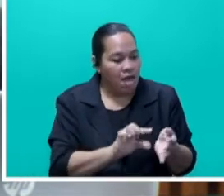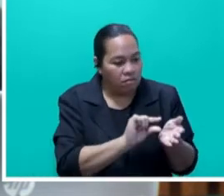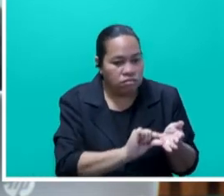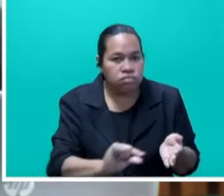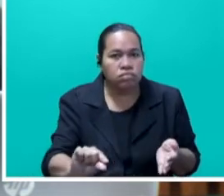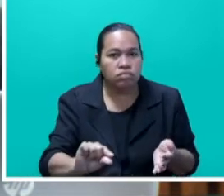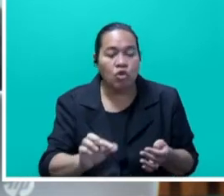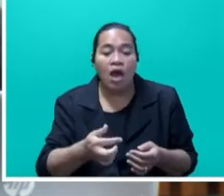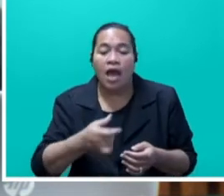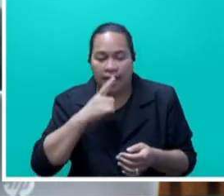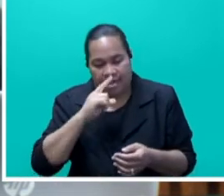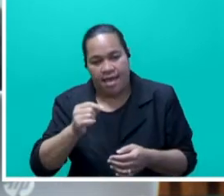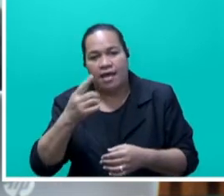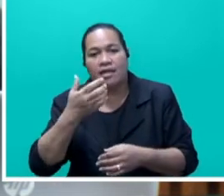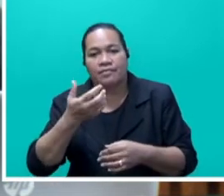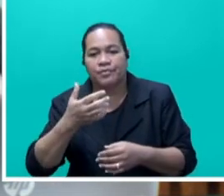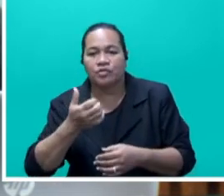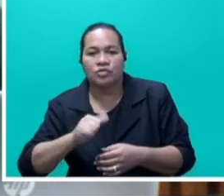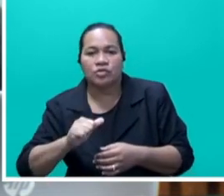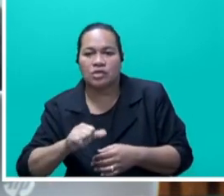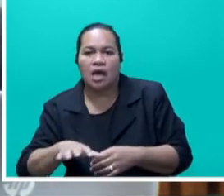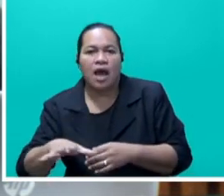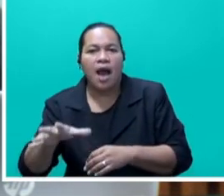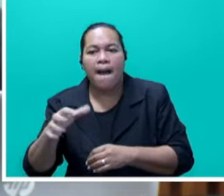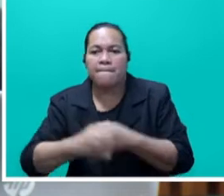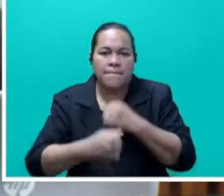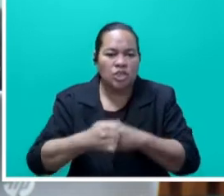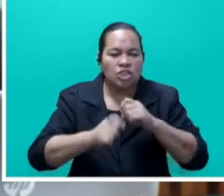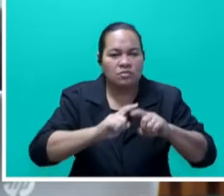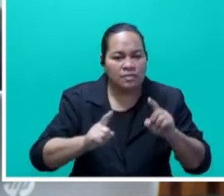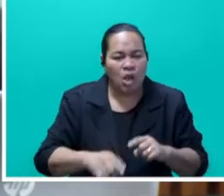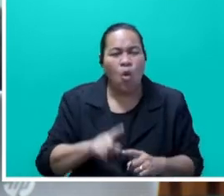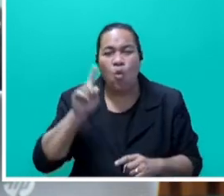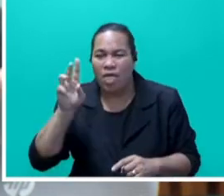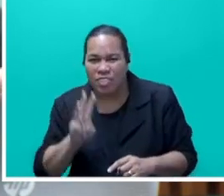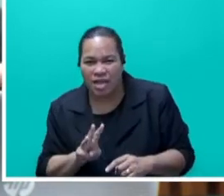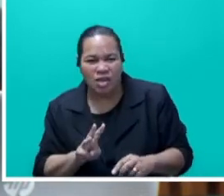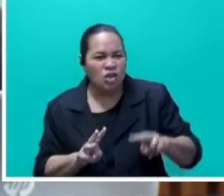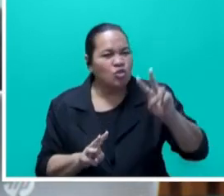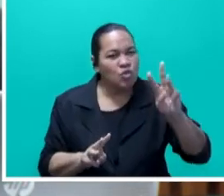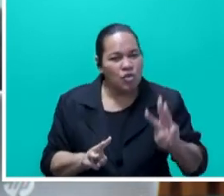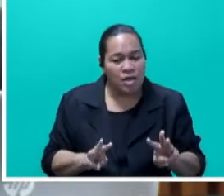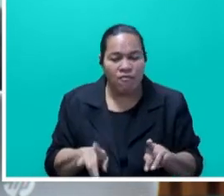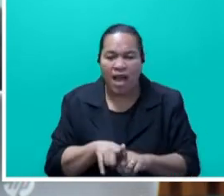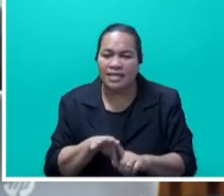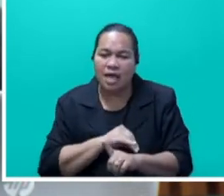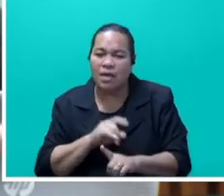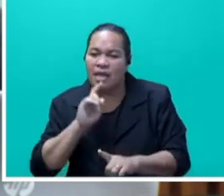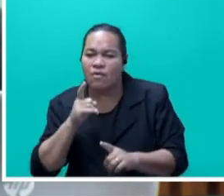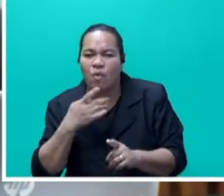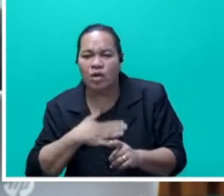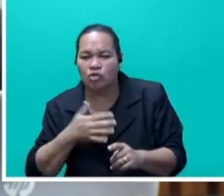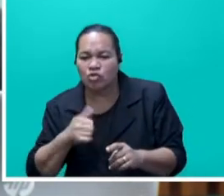buy small machinery on a 1/3, 2/3 basis, Mr. Speaker said. For example, they want to buy a rotavator, they want to buy a small